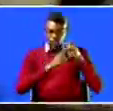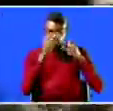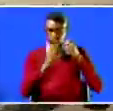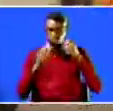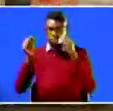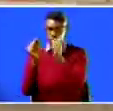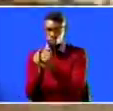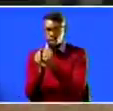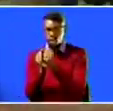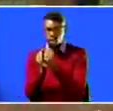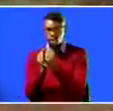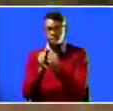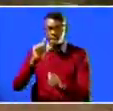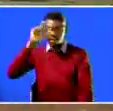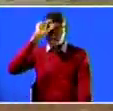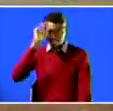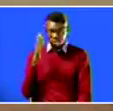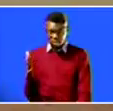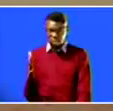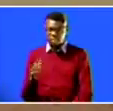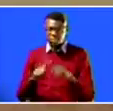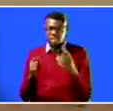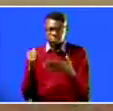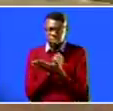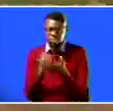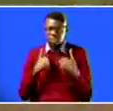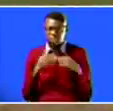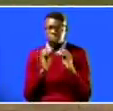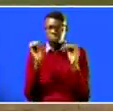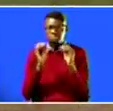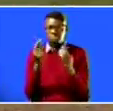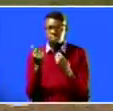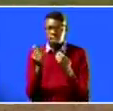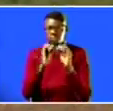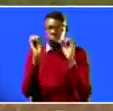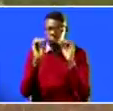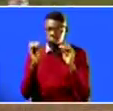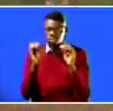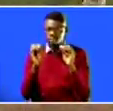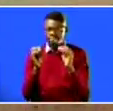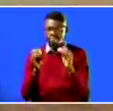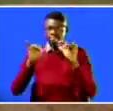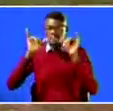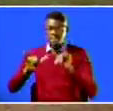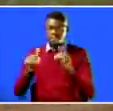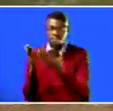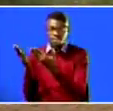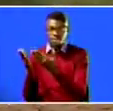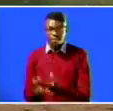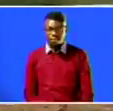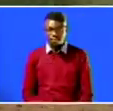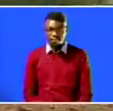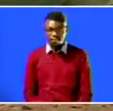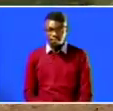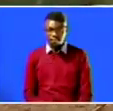in Gaziantep, Turkey. She has no travel documents and no money for the week-long stay abroad. She was meant to travel by